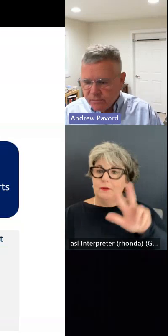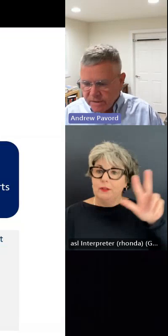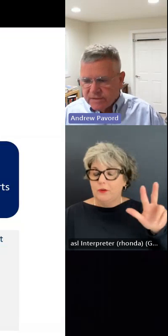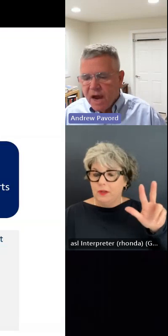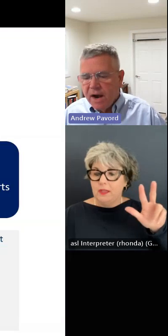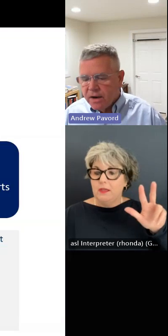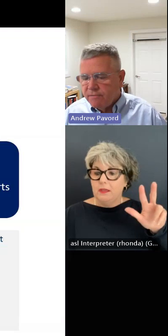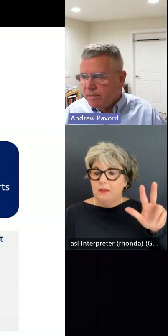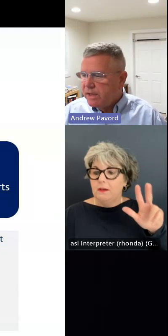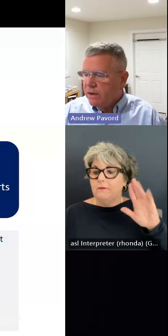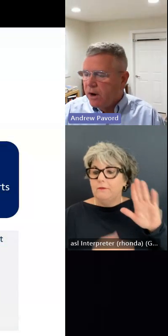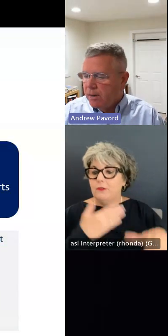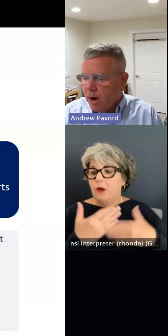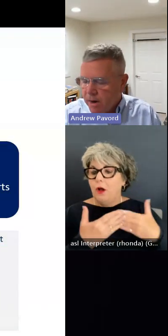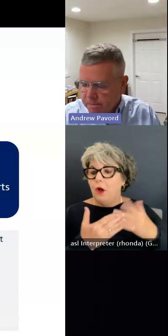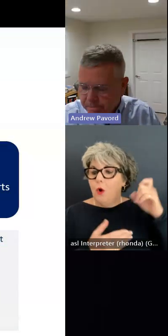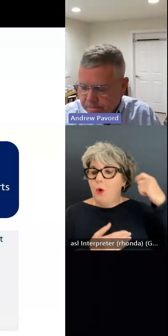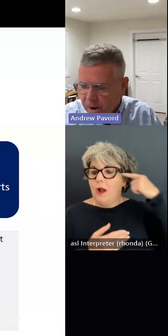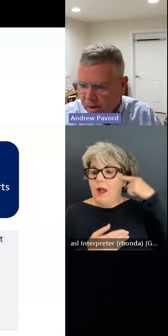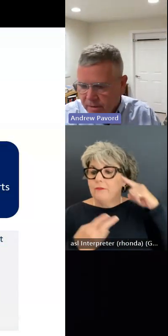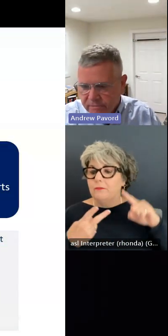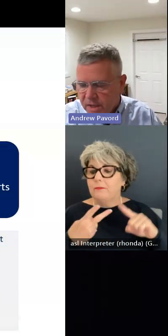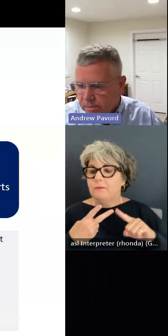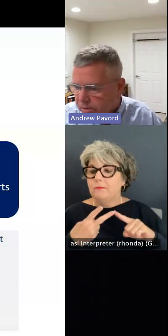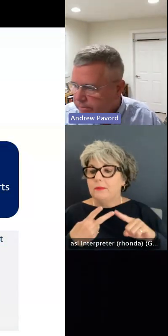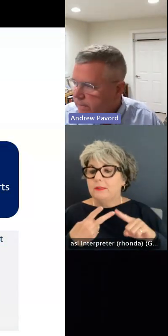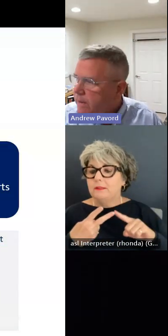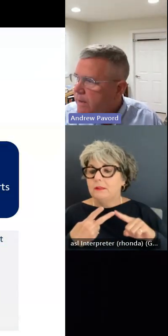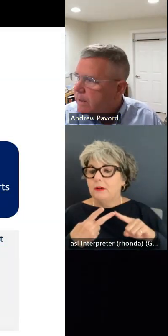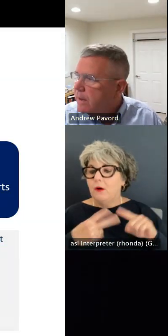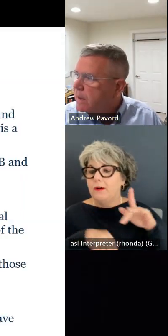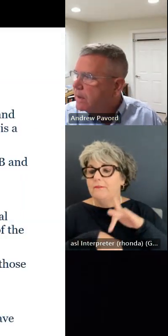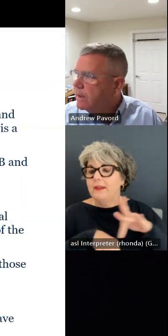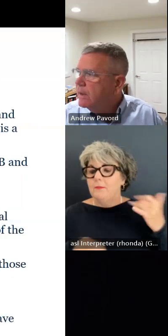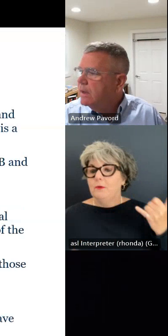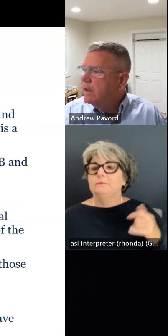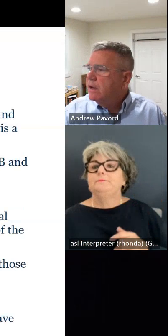SF-133s for the entire government are available.